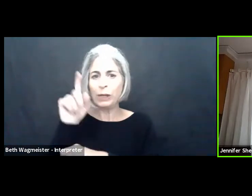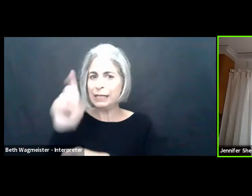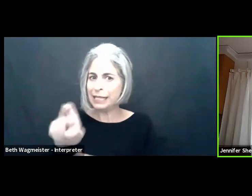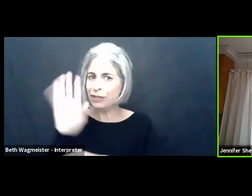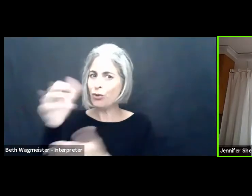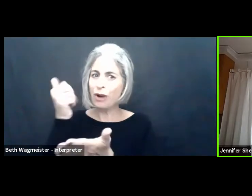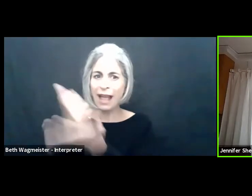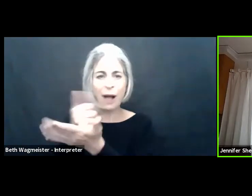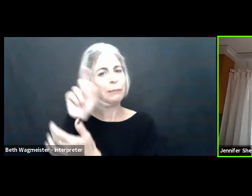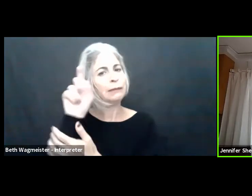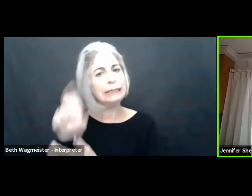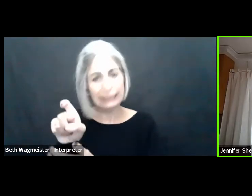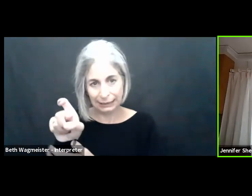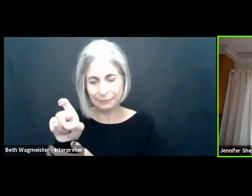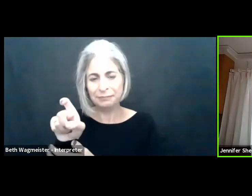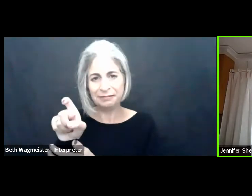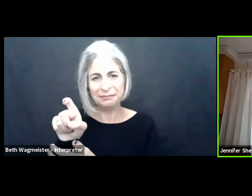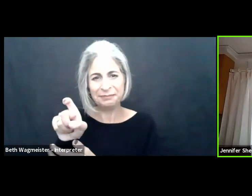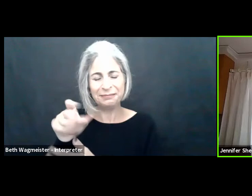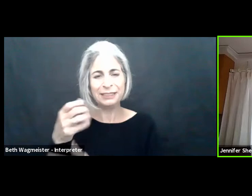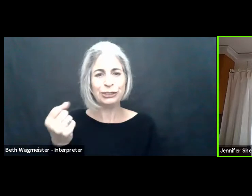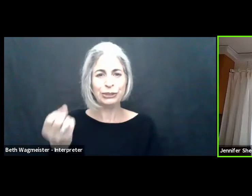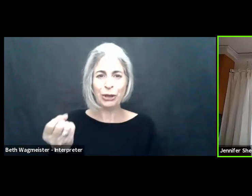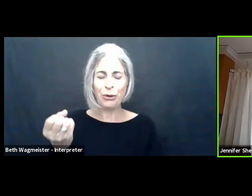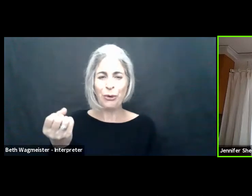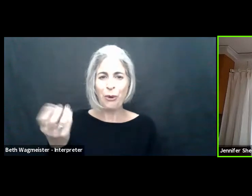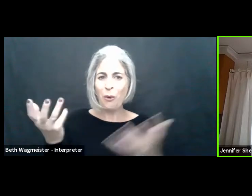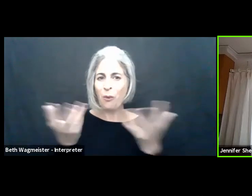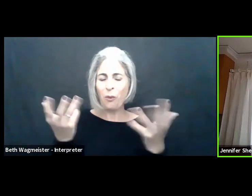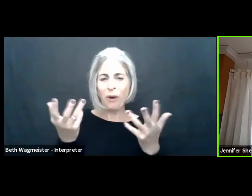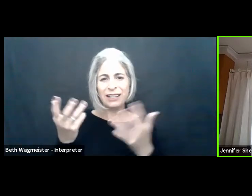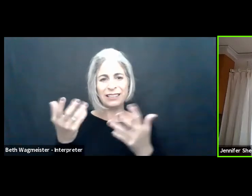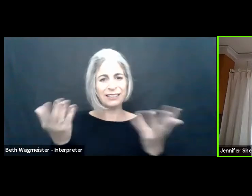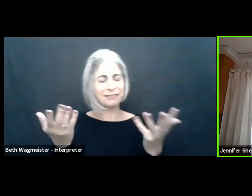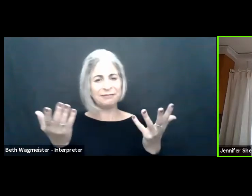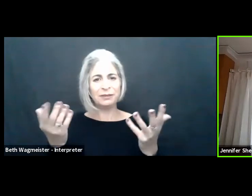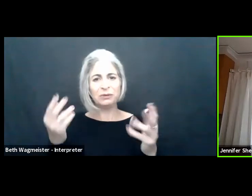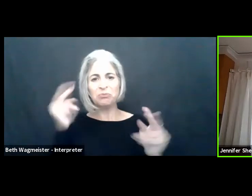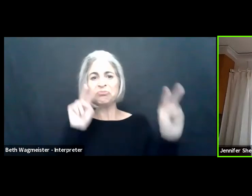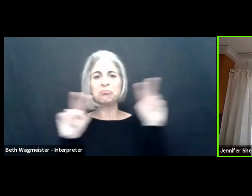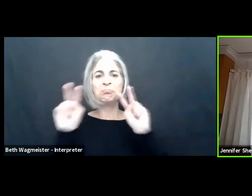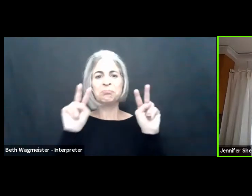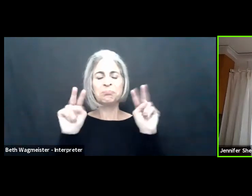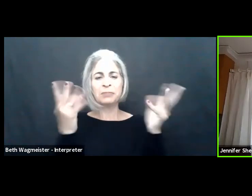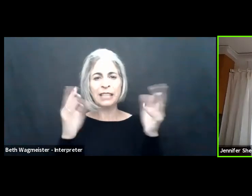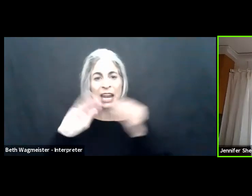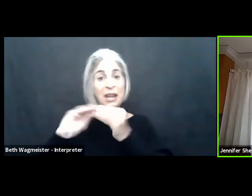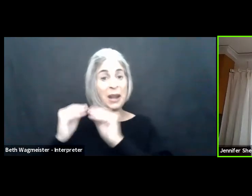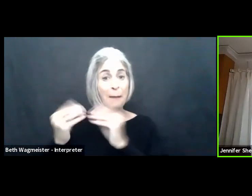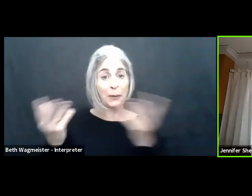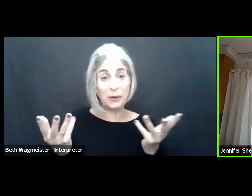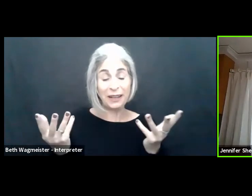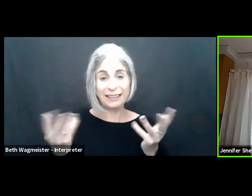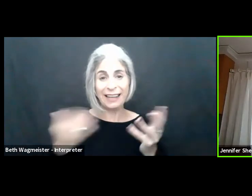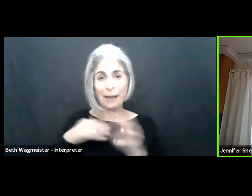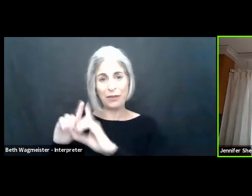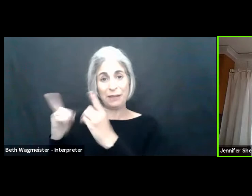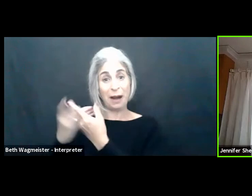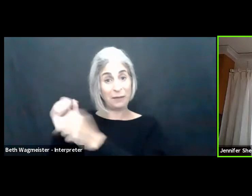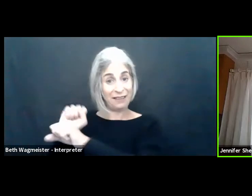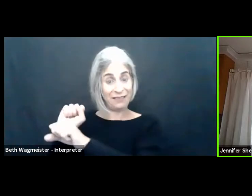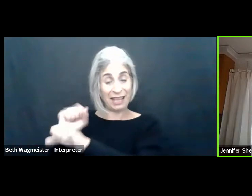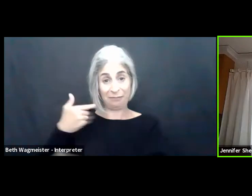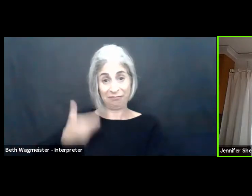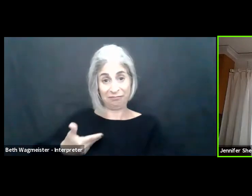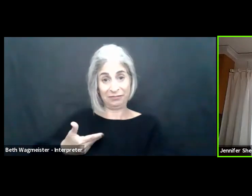help. So what's our landscape in terms of numbers? You know, I'm with the Department of Labor. We